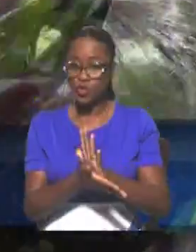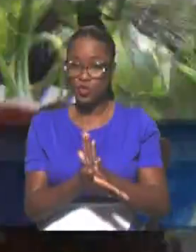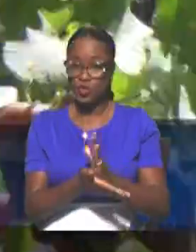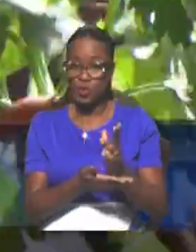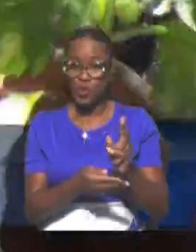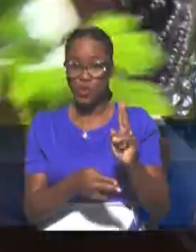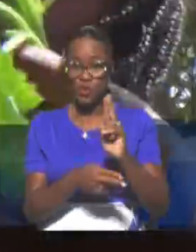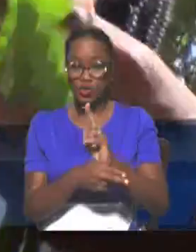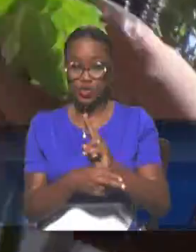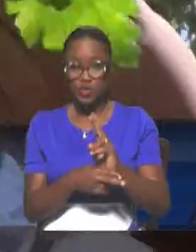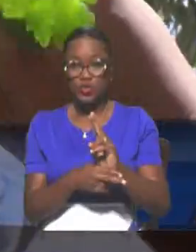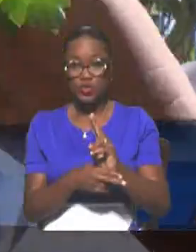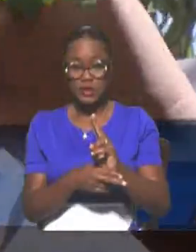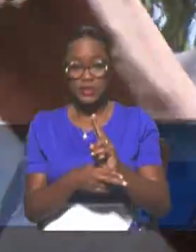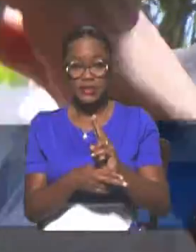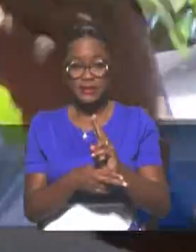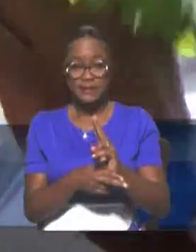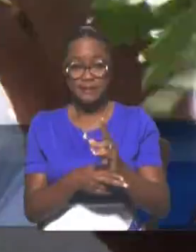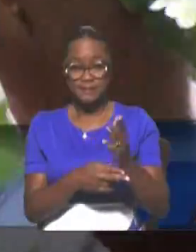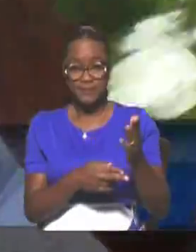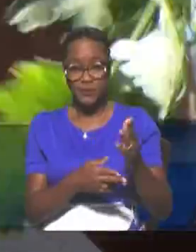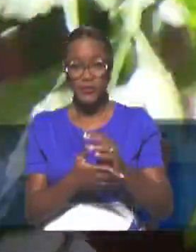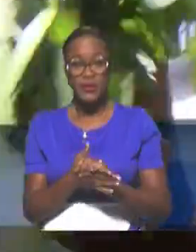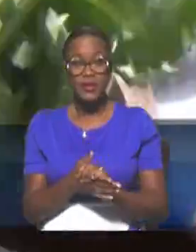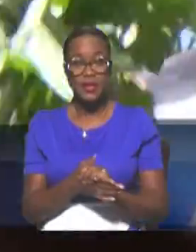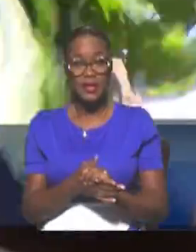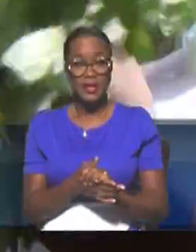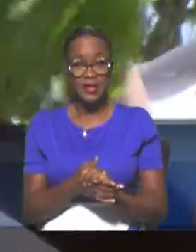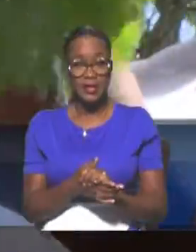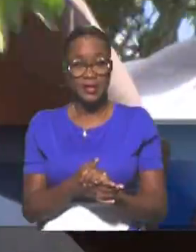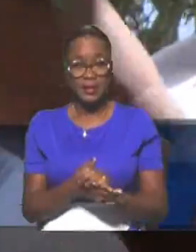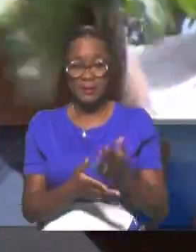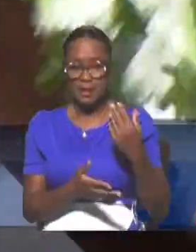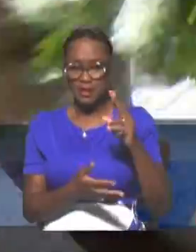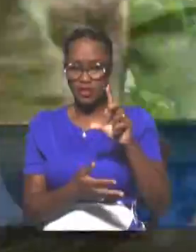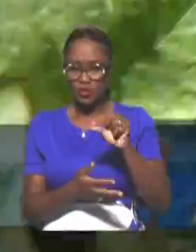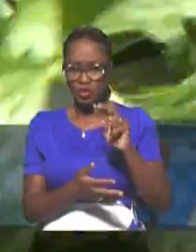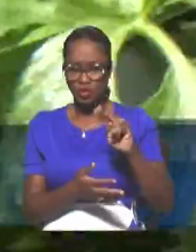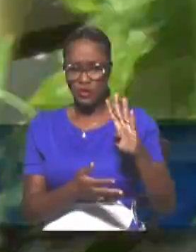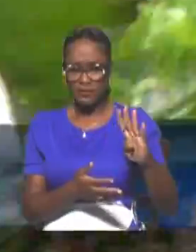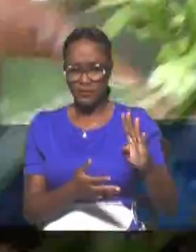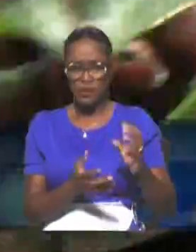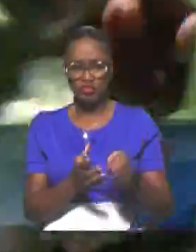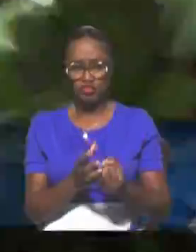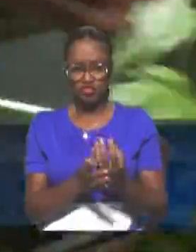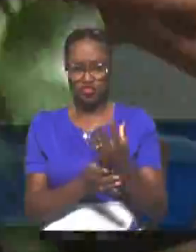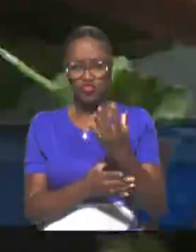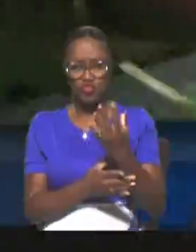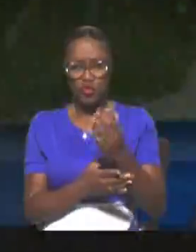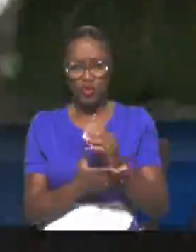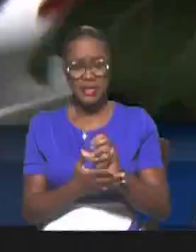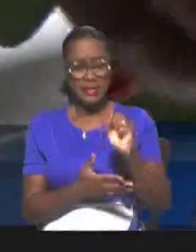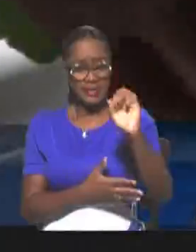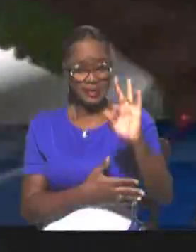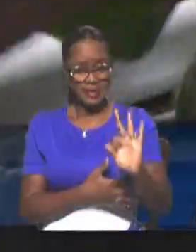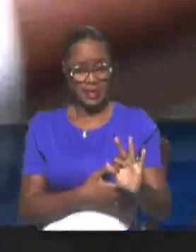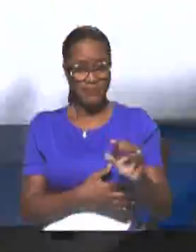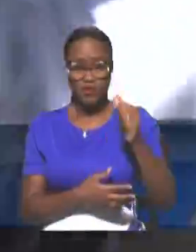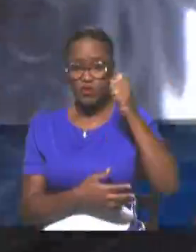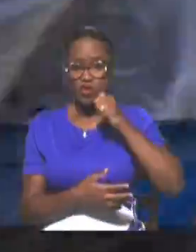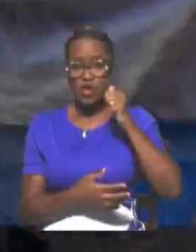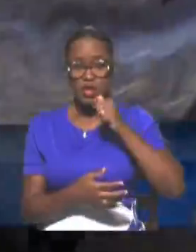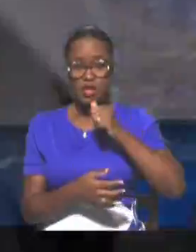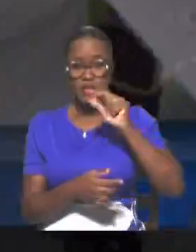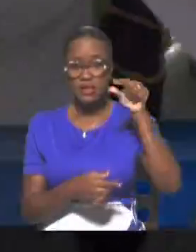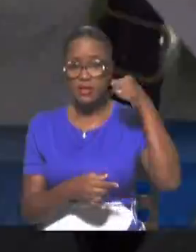while another harvested the crops donated by 4-H in 2024. The San Fernando Girls Government School has been keeping it